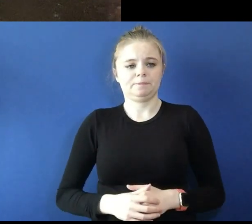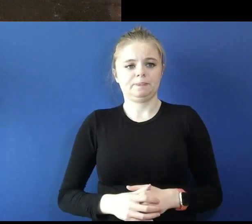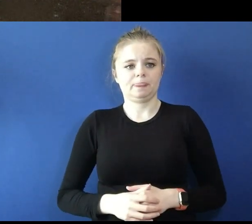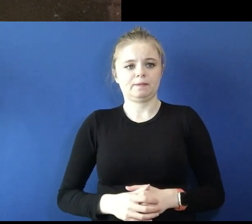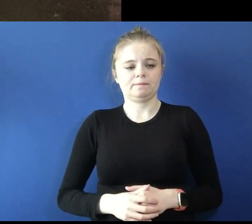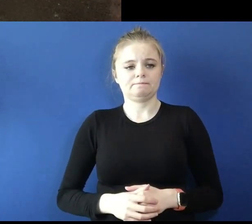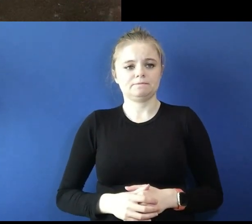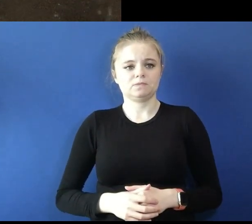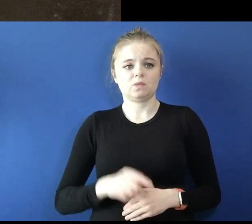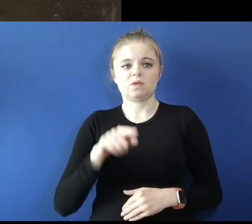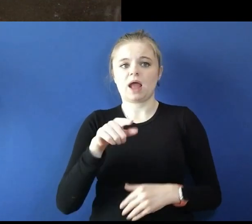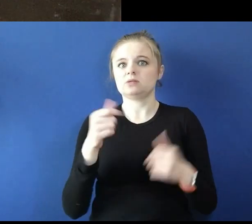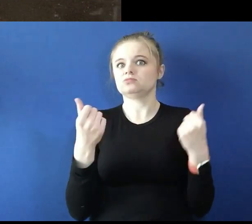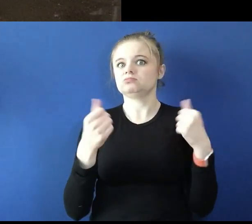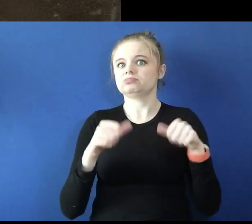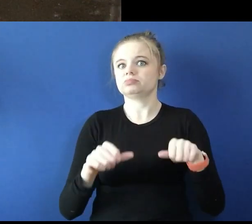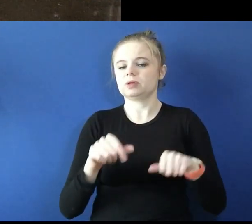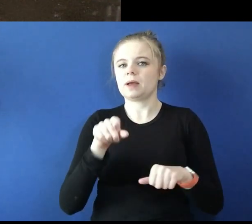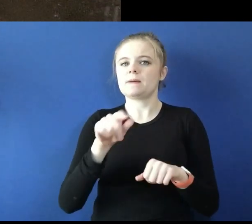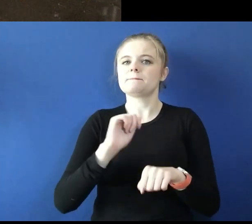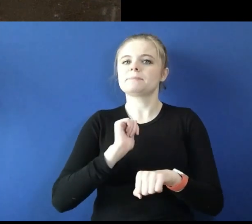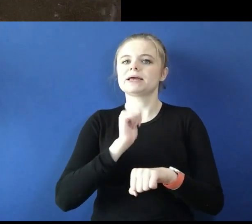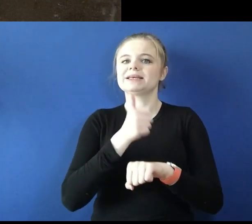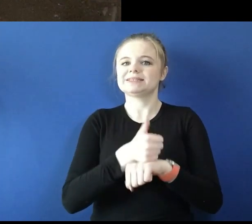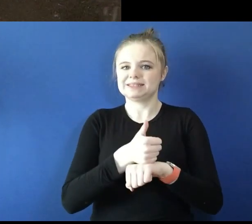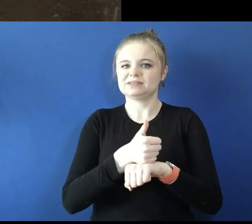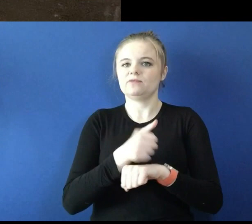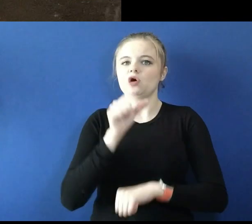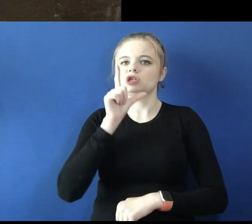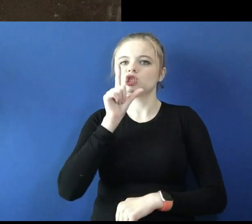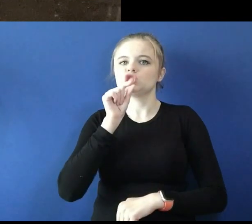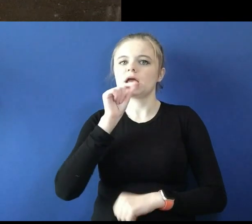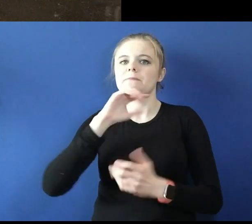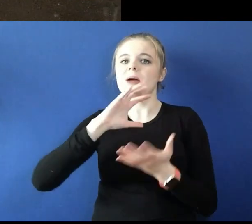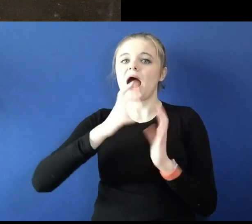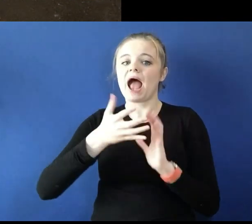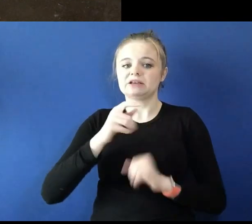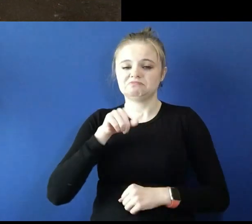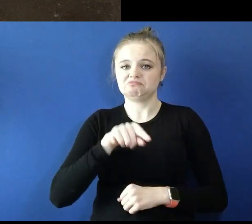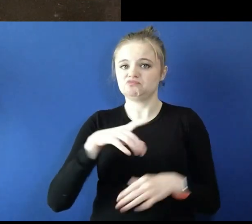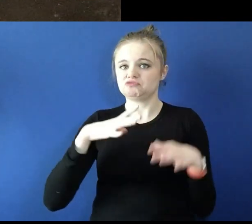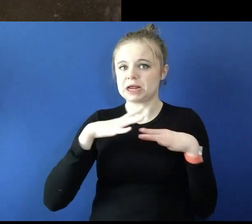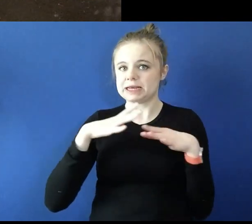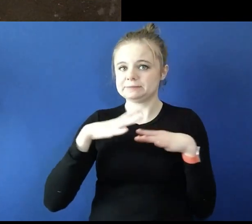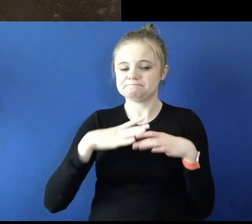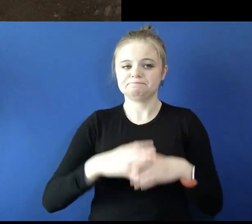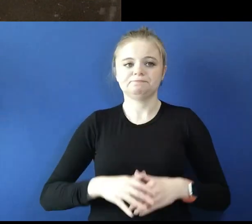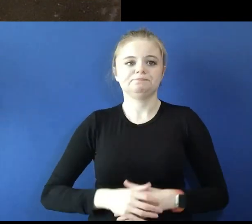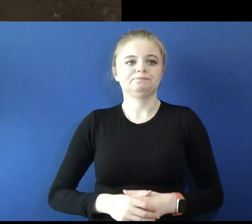And that is the base for your chicken pie.